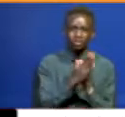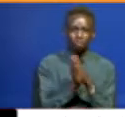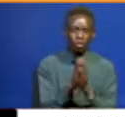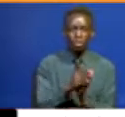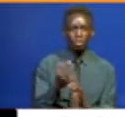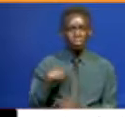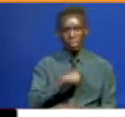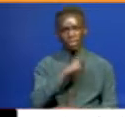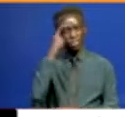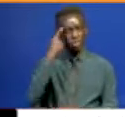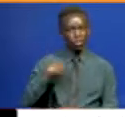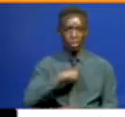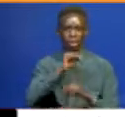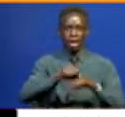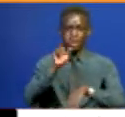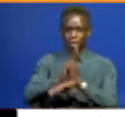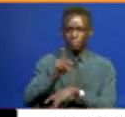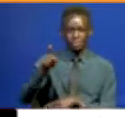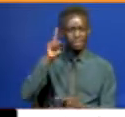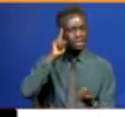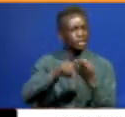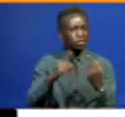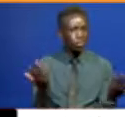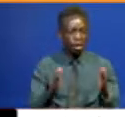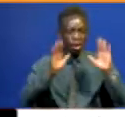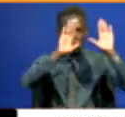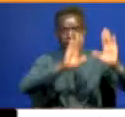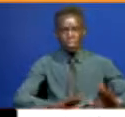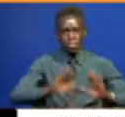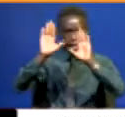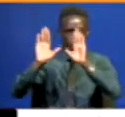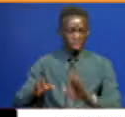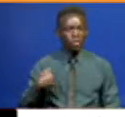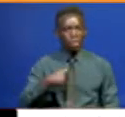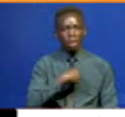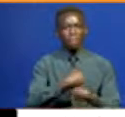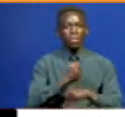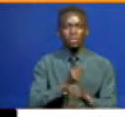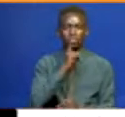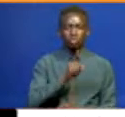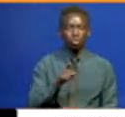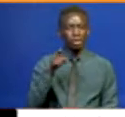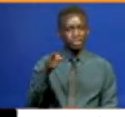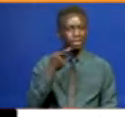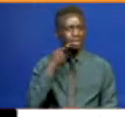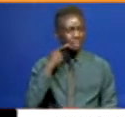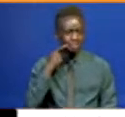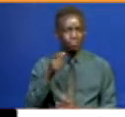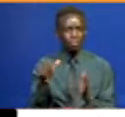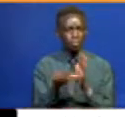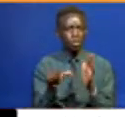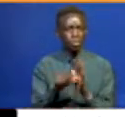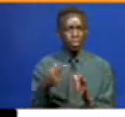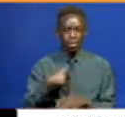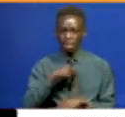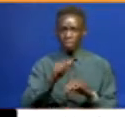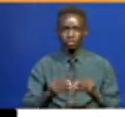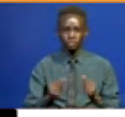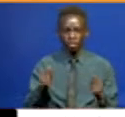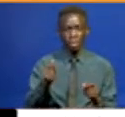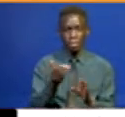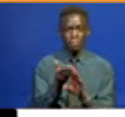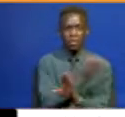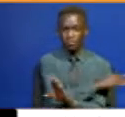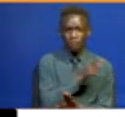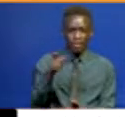of campaigns to ensure that we get rid of this menace before it swallows us all. Yes, that's very because true. At the end of the